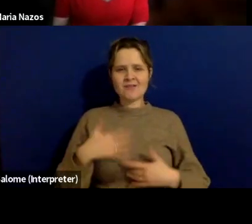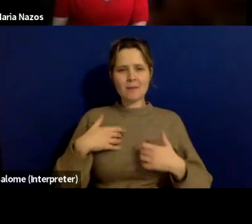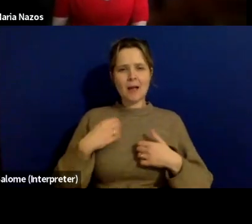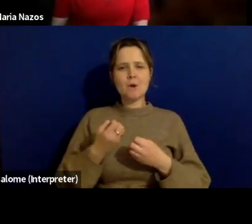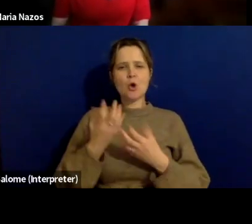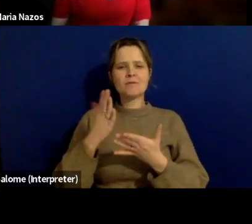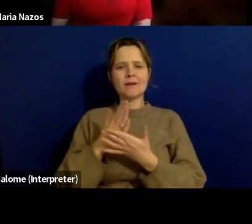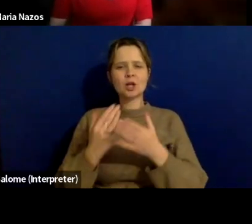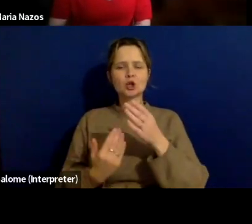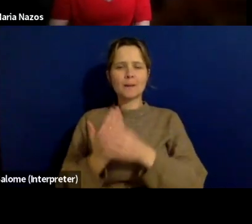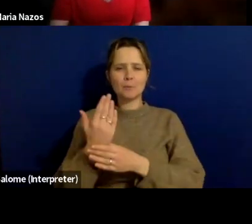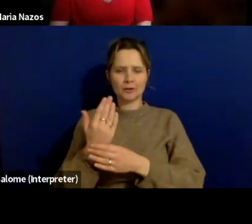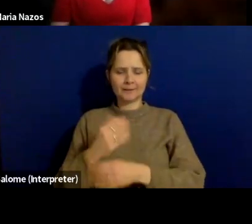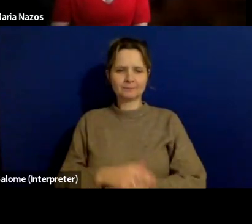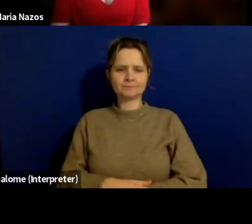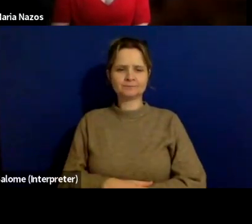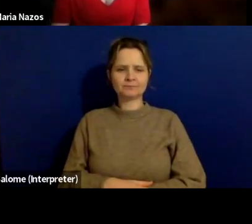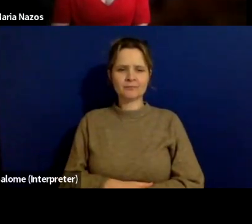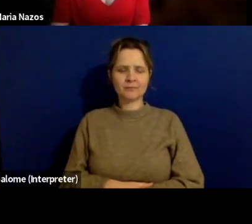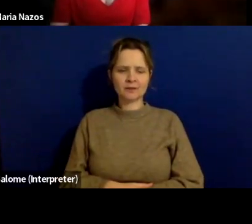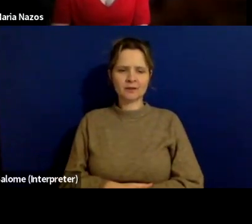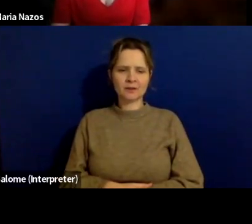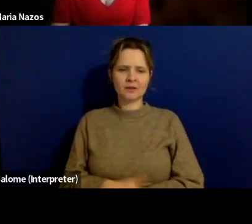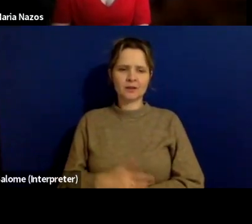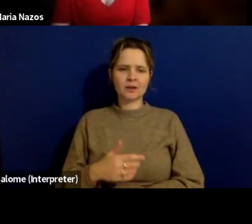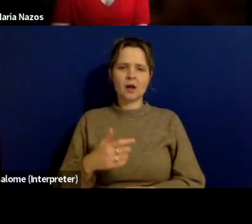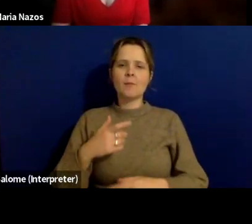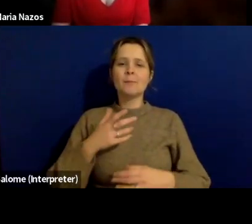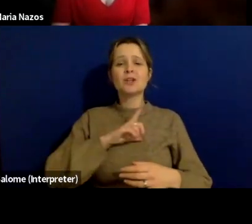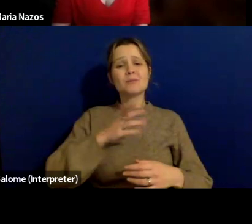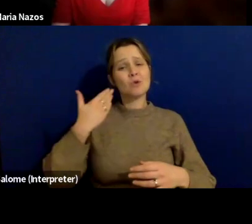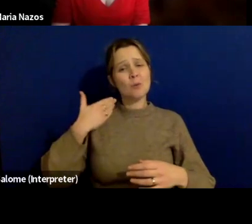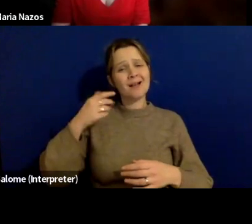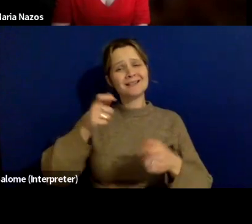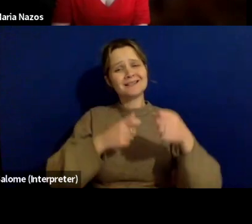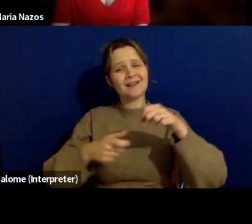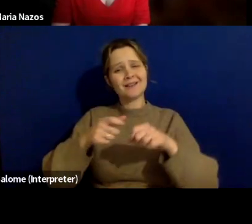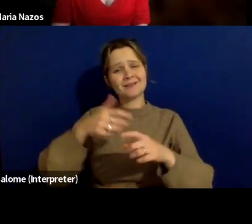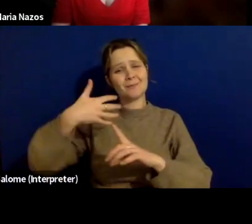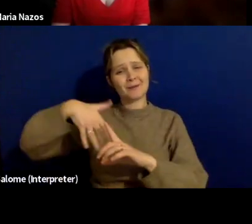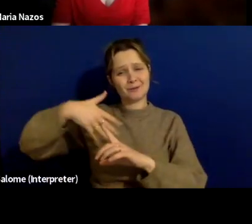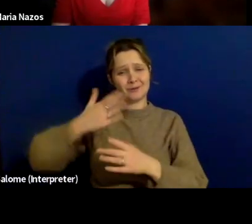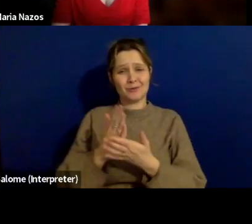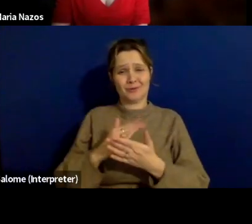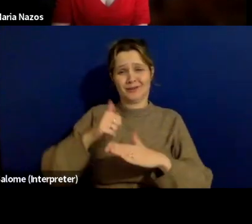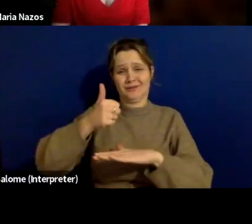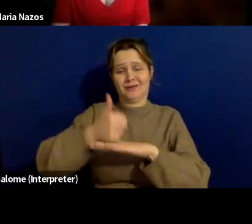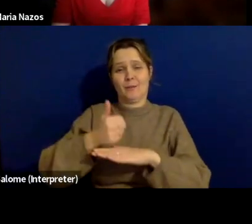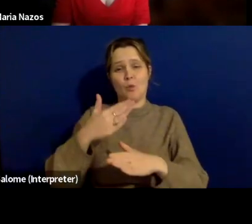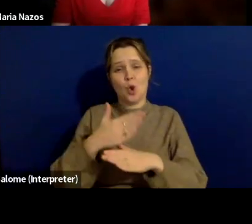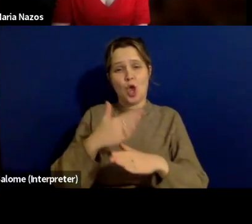direction that comes from my scientific background. My studies in architecture